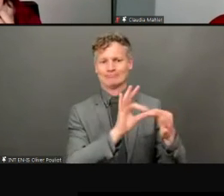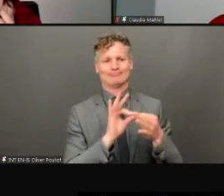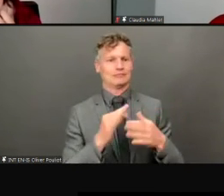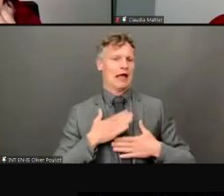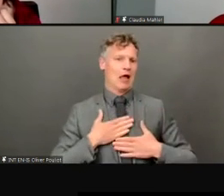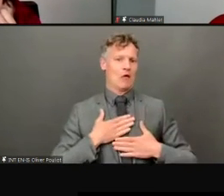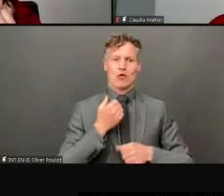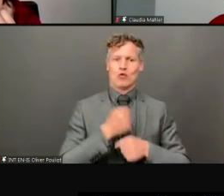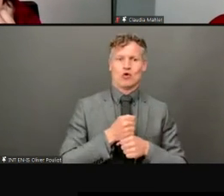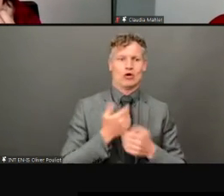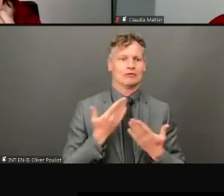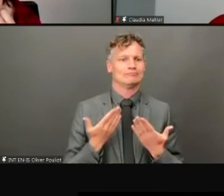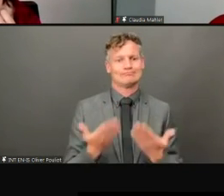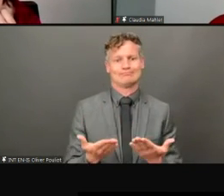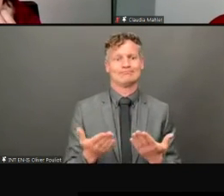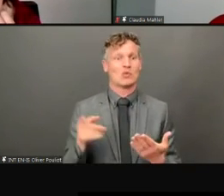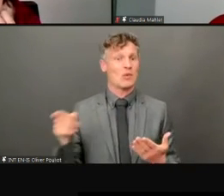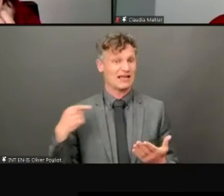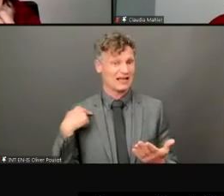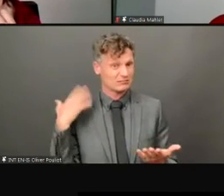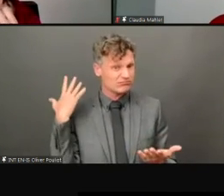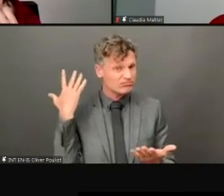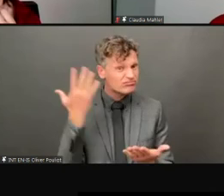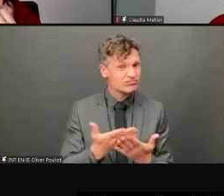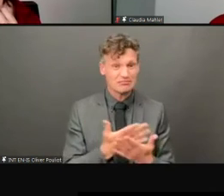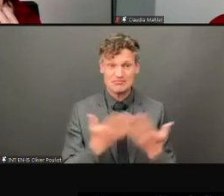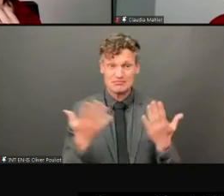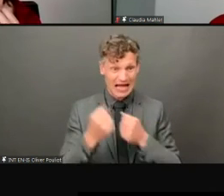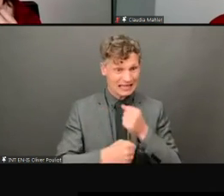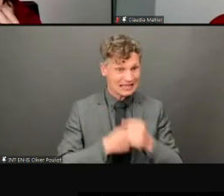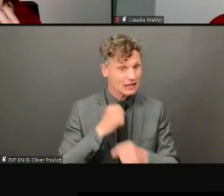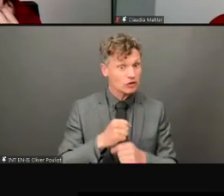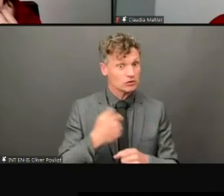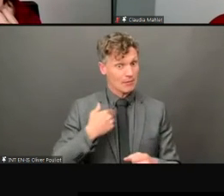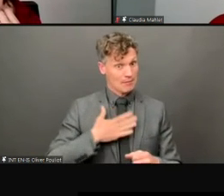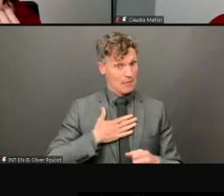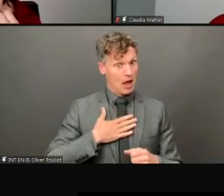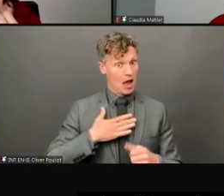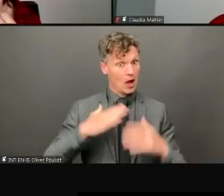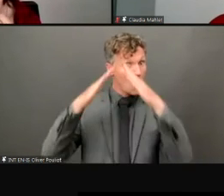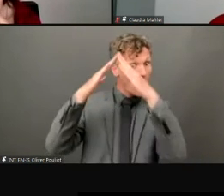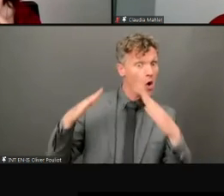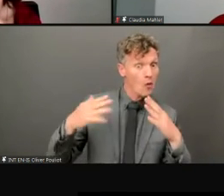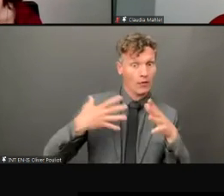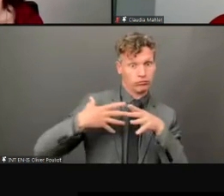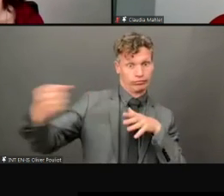it's been many years and I don't know what to do and whom to approach.